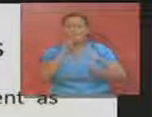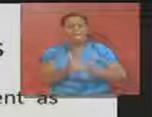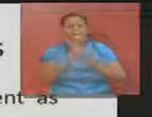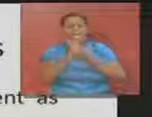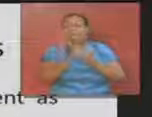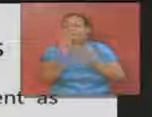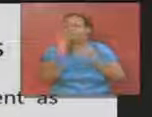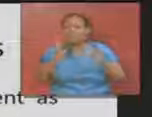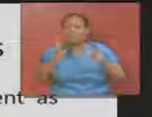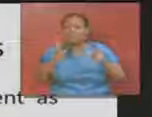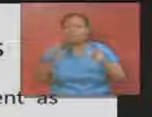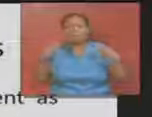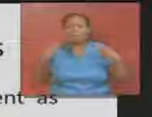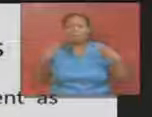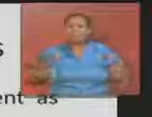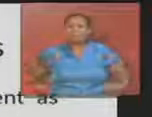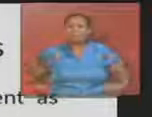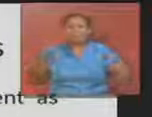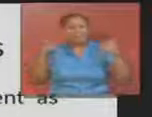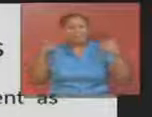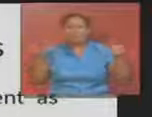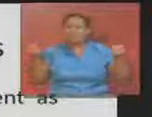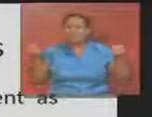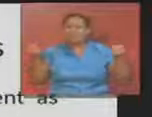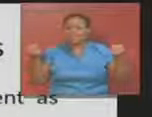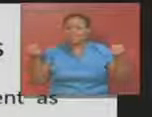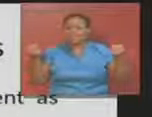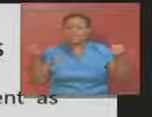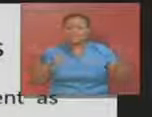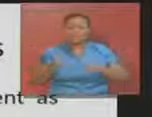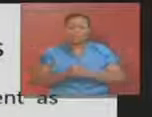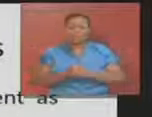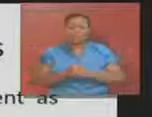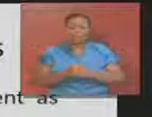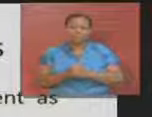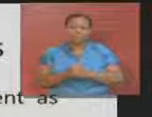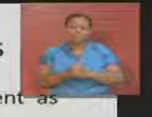reasons. We would encourage our patients and the